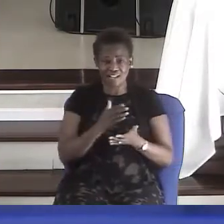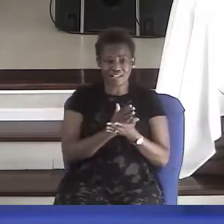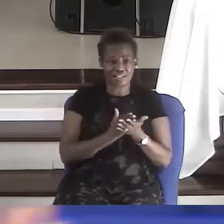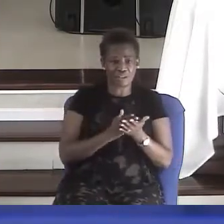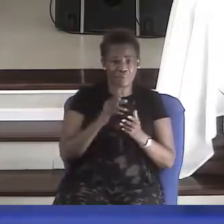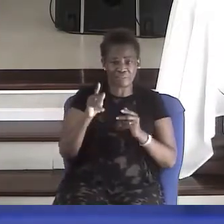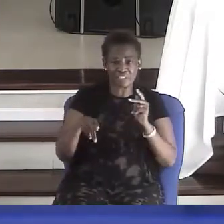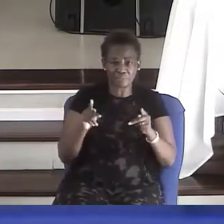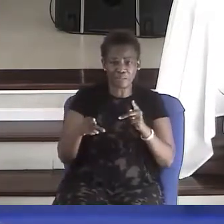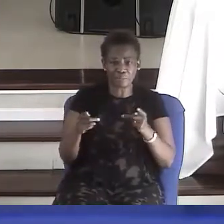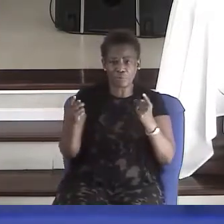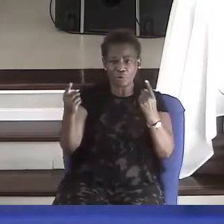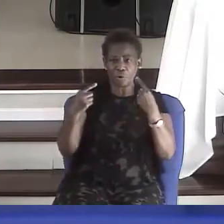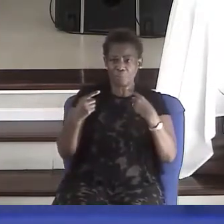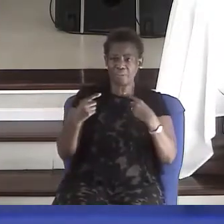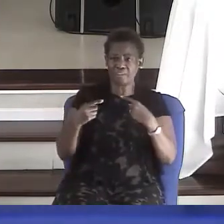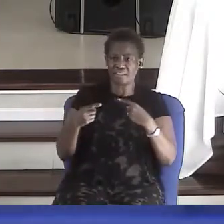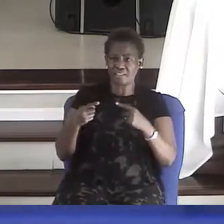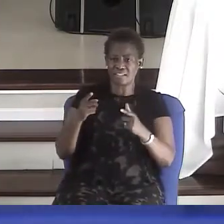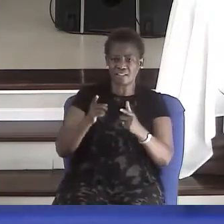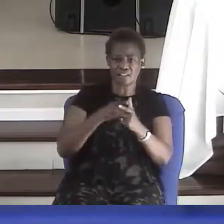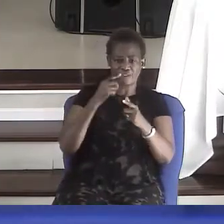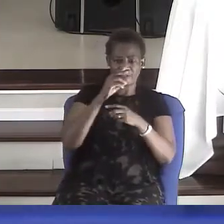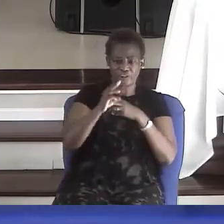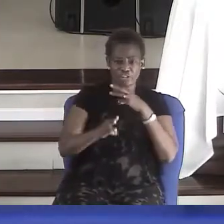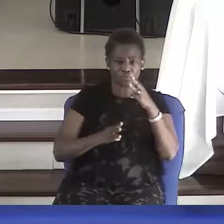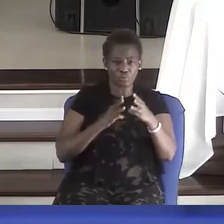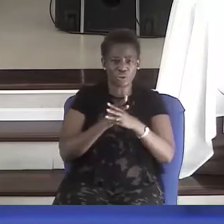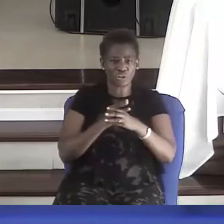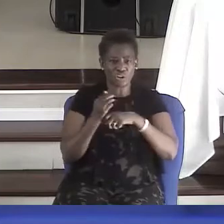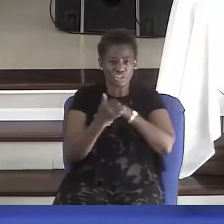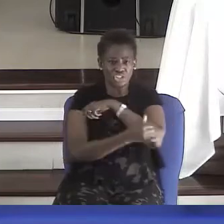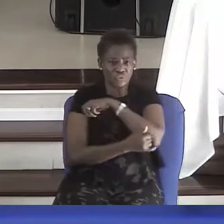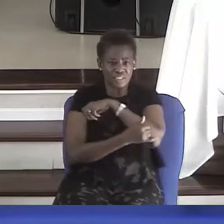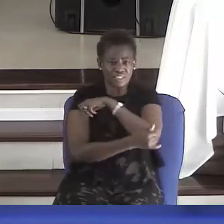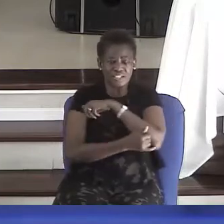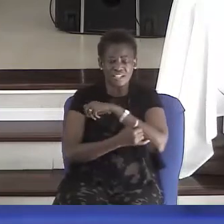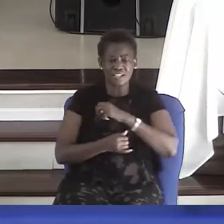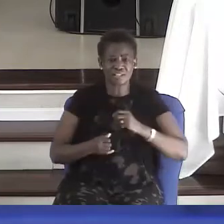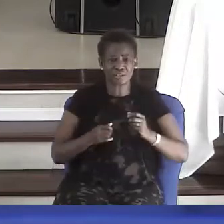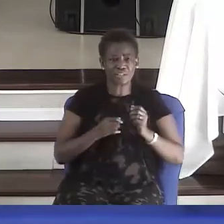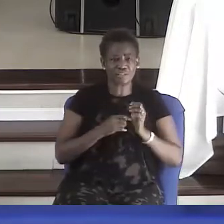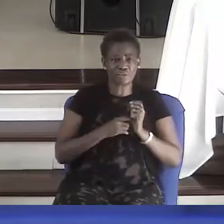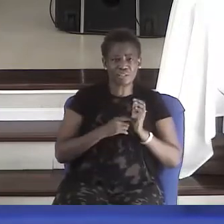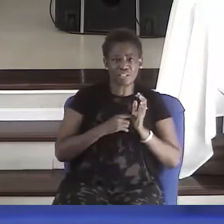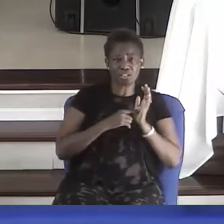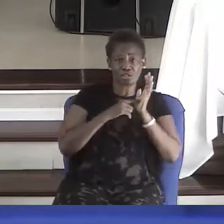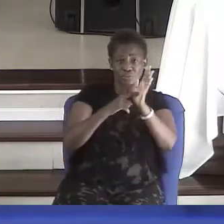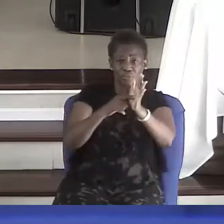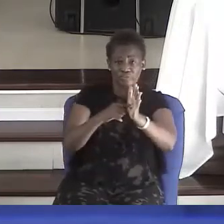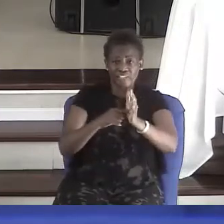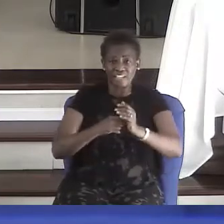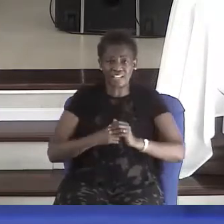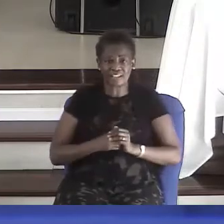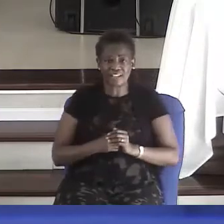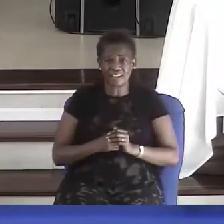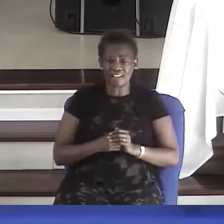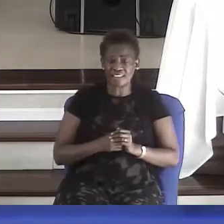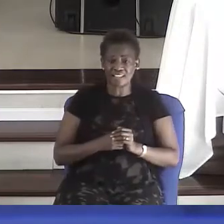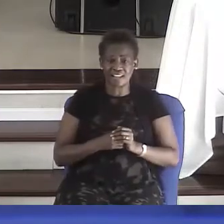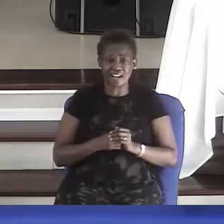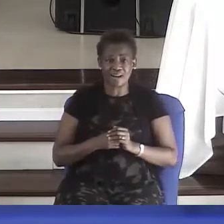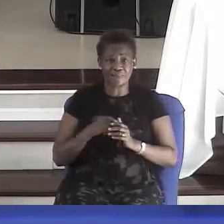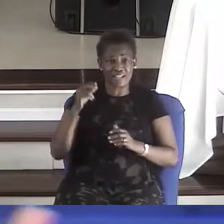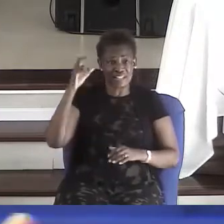countries are going to be revealing the Antichrist that is to come. For John says many